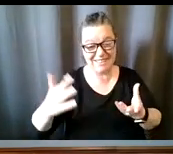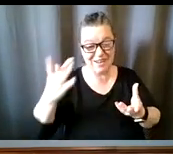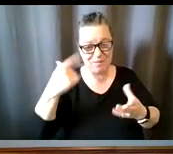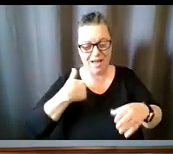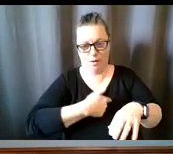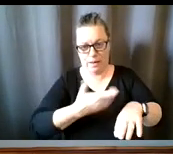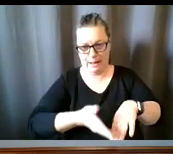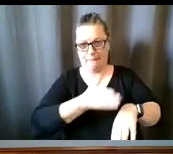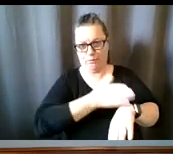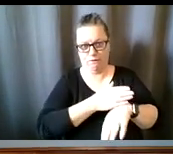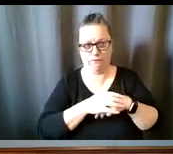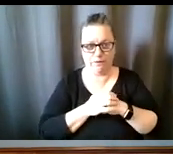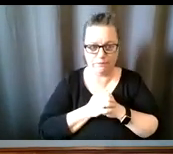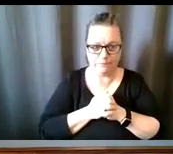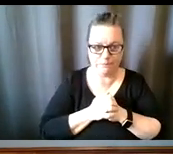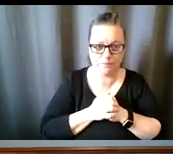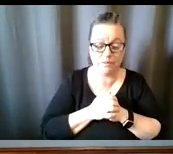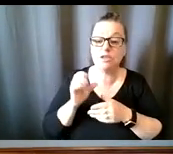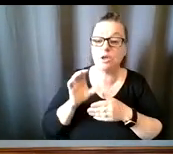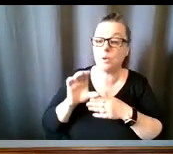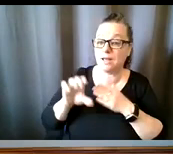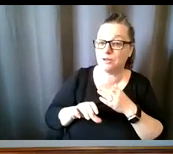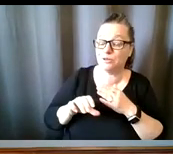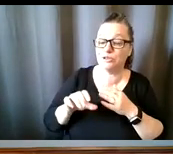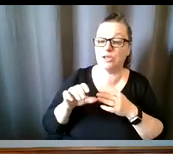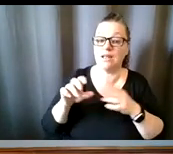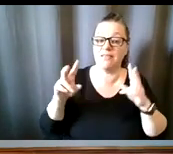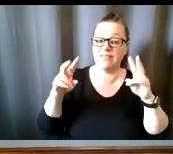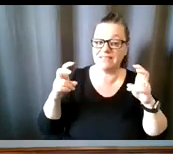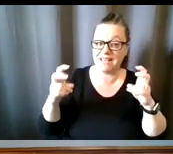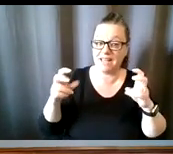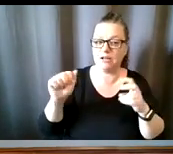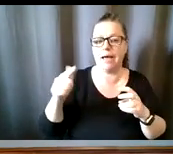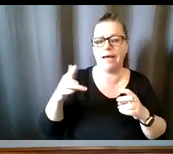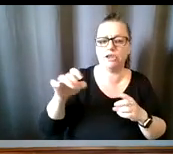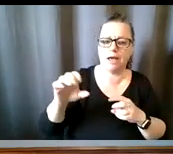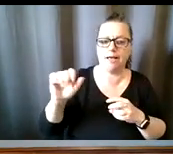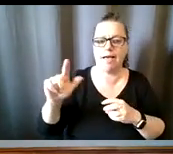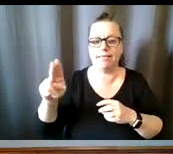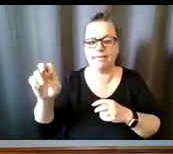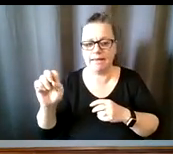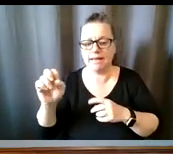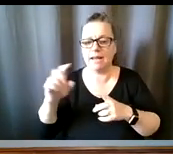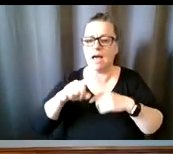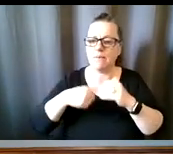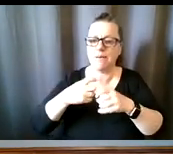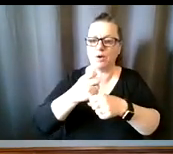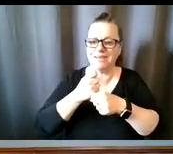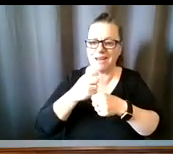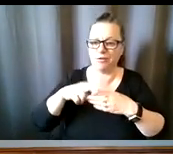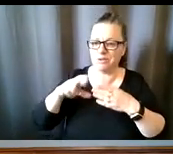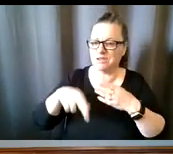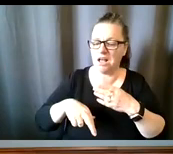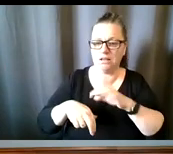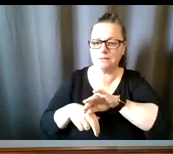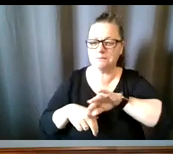that we do. So in conclusion, while the title was Agile and Lean, it's about getting results. I want you to take